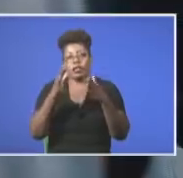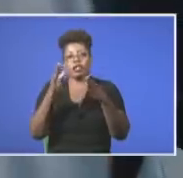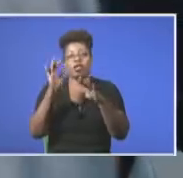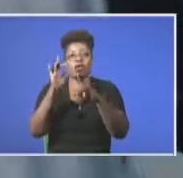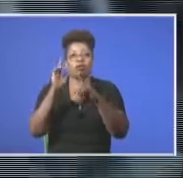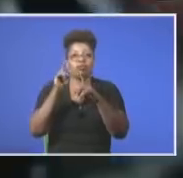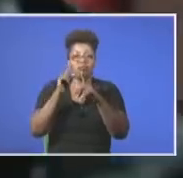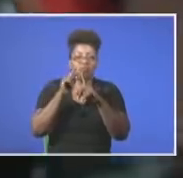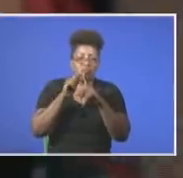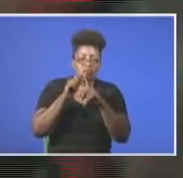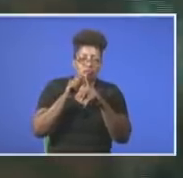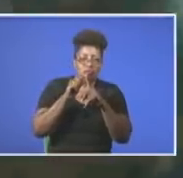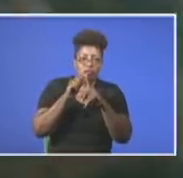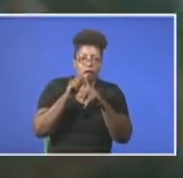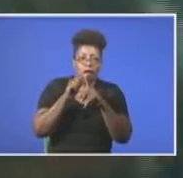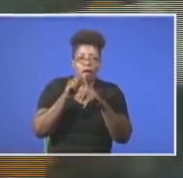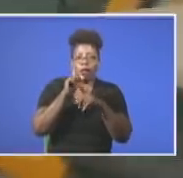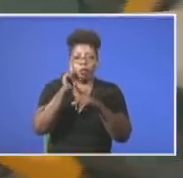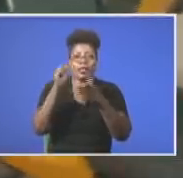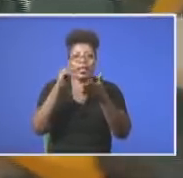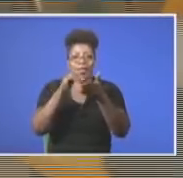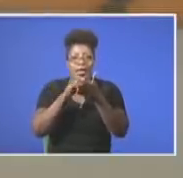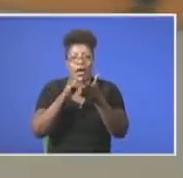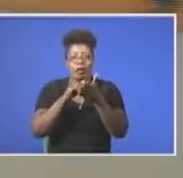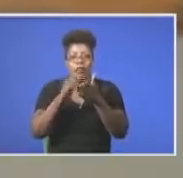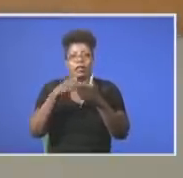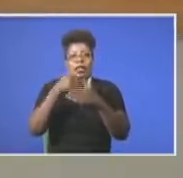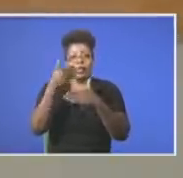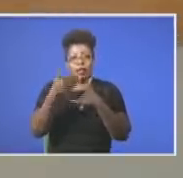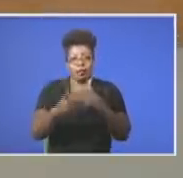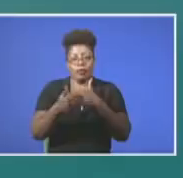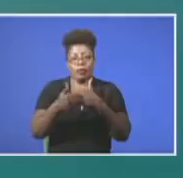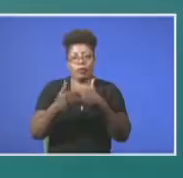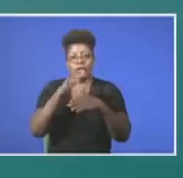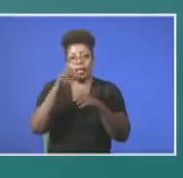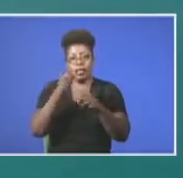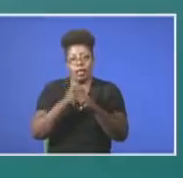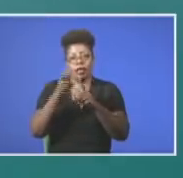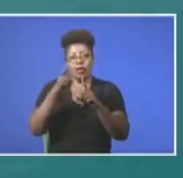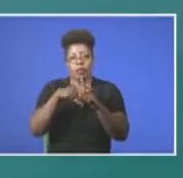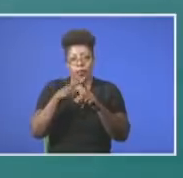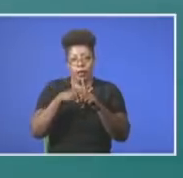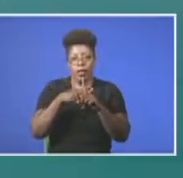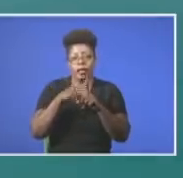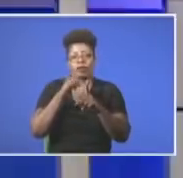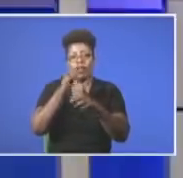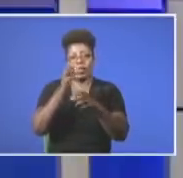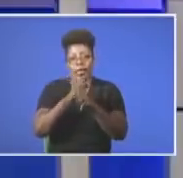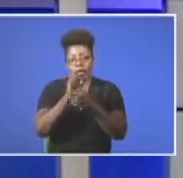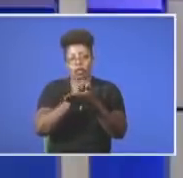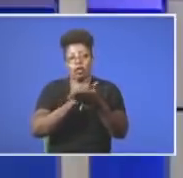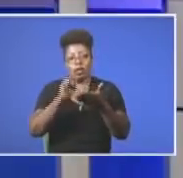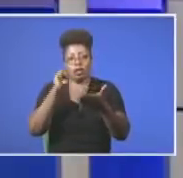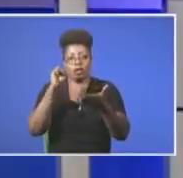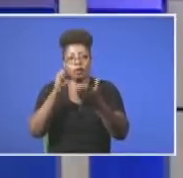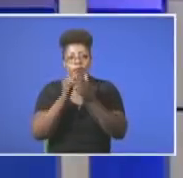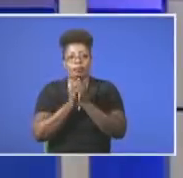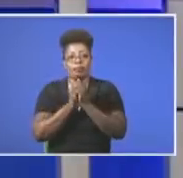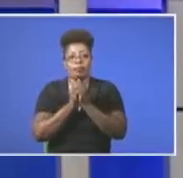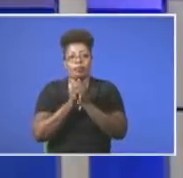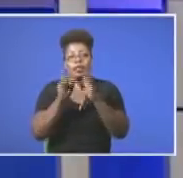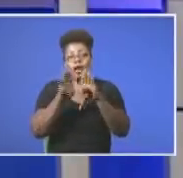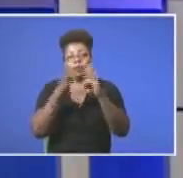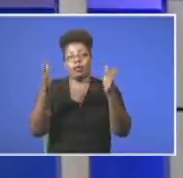all other candidates should reapply for the next academic year. Its recent opening, officials of the